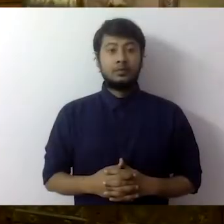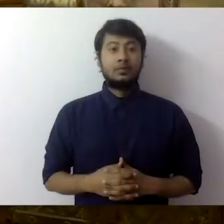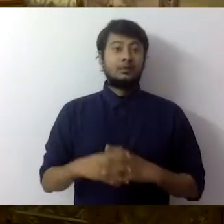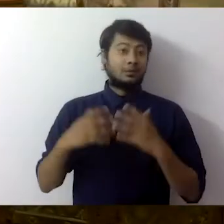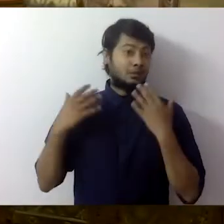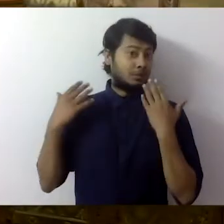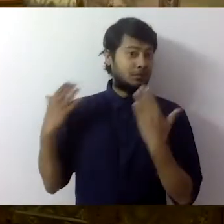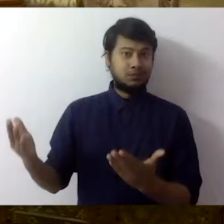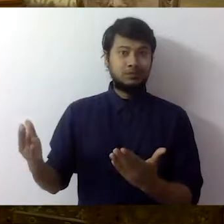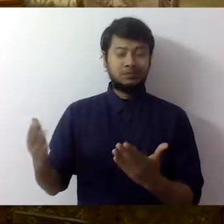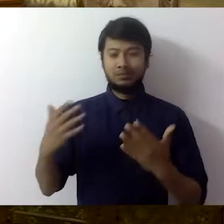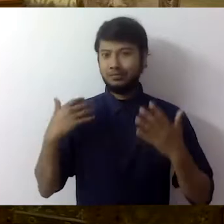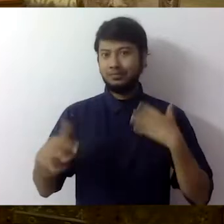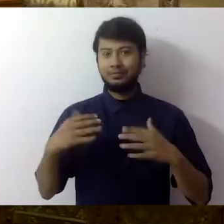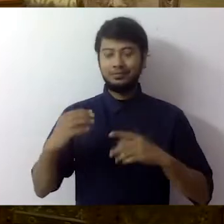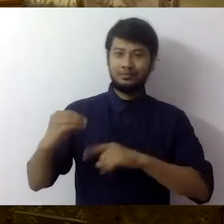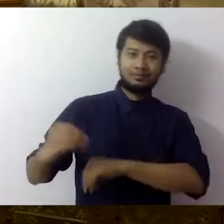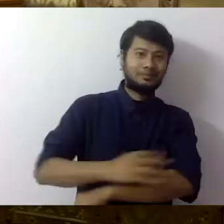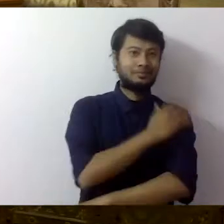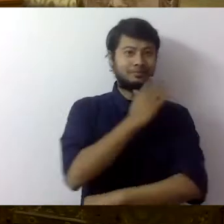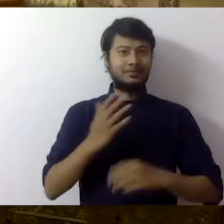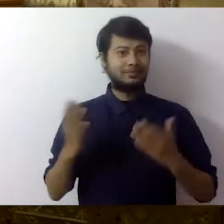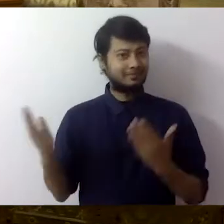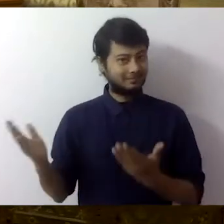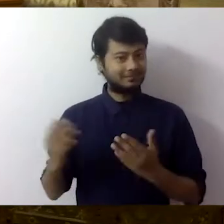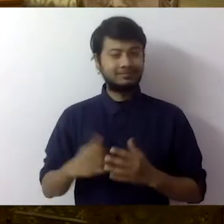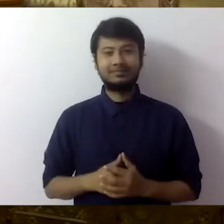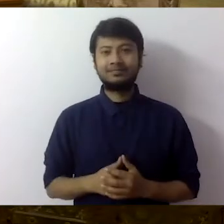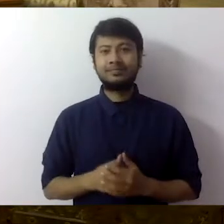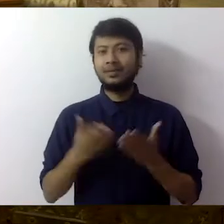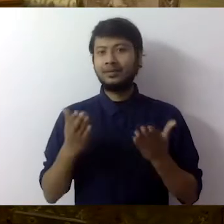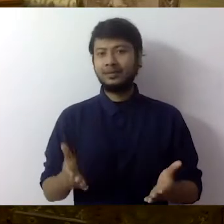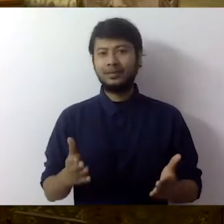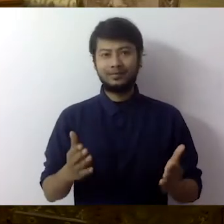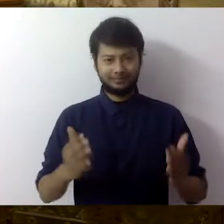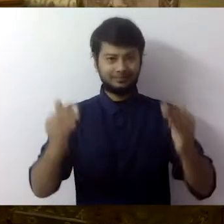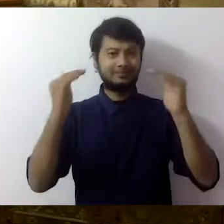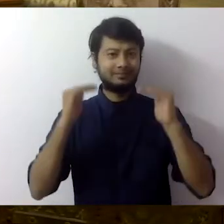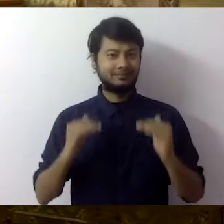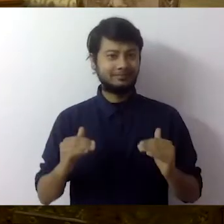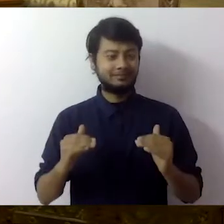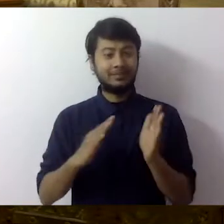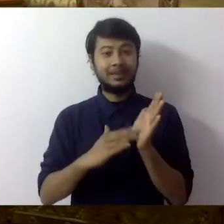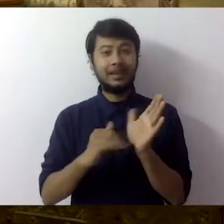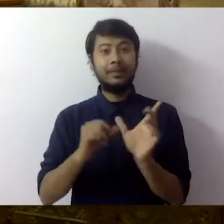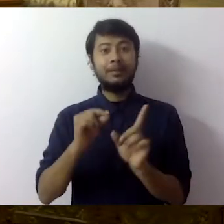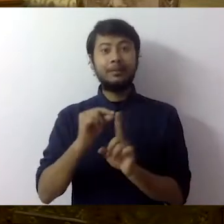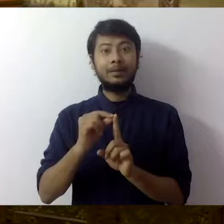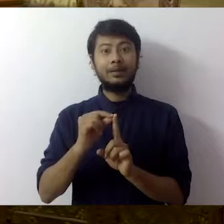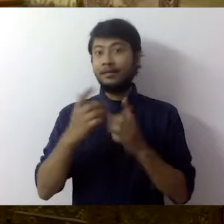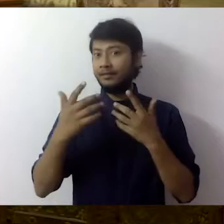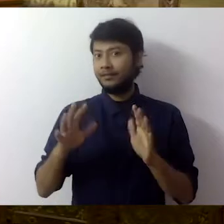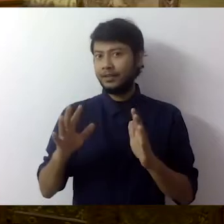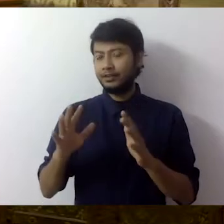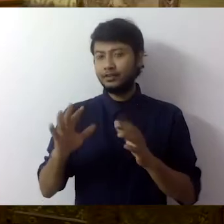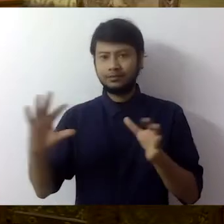That was simply exhilarating to listen to. But now it's time to move on to other connections that MAP has